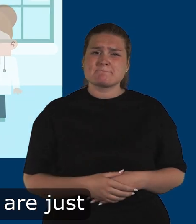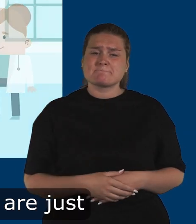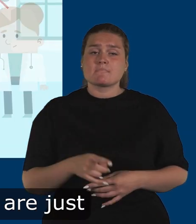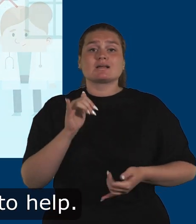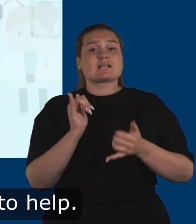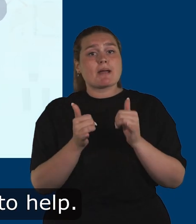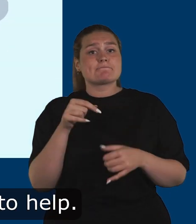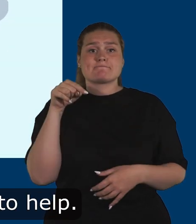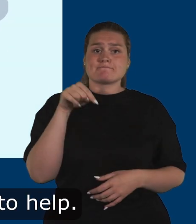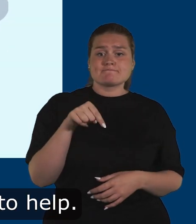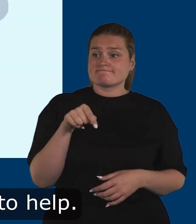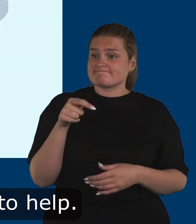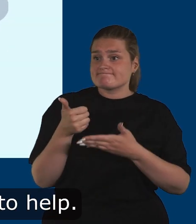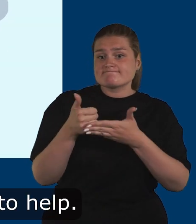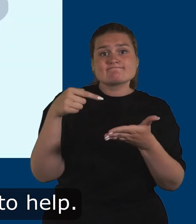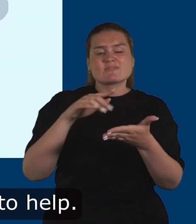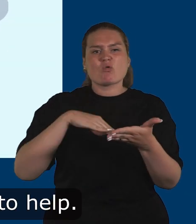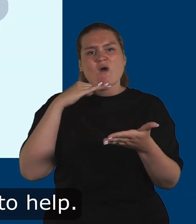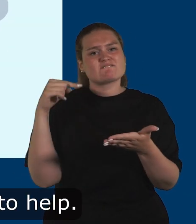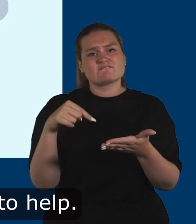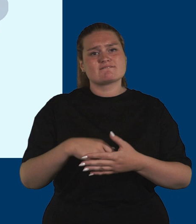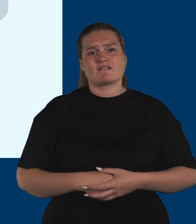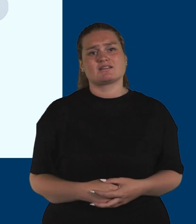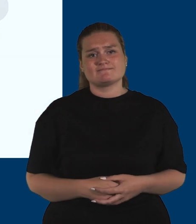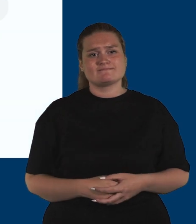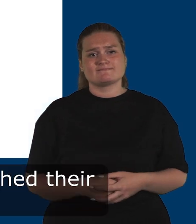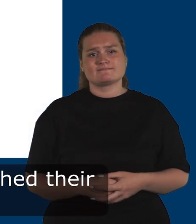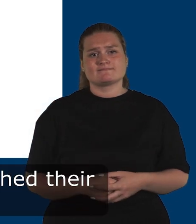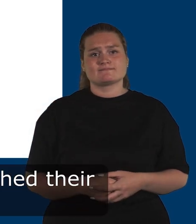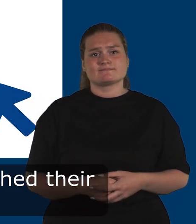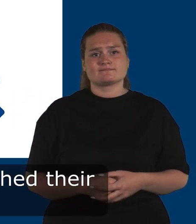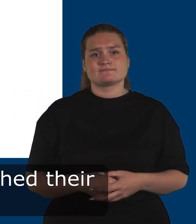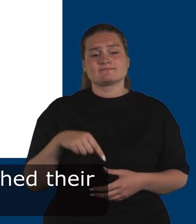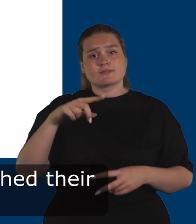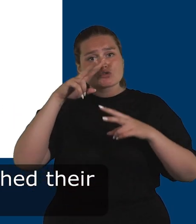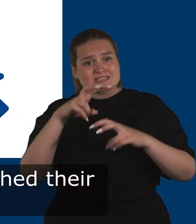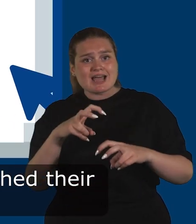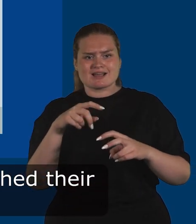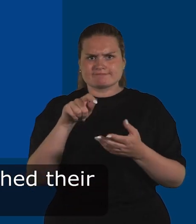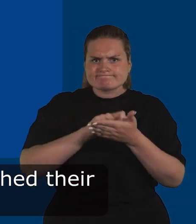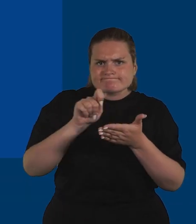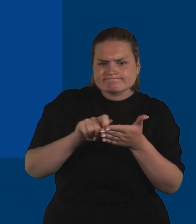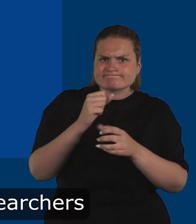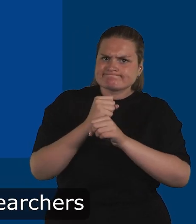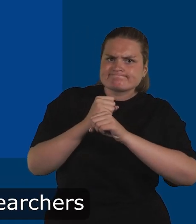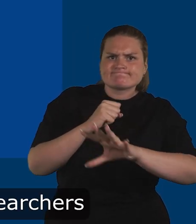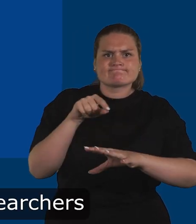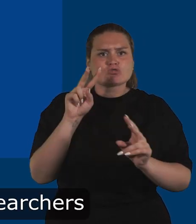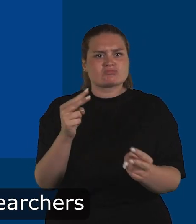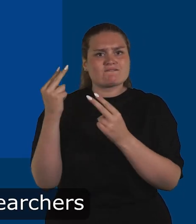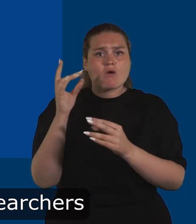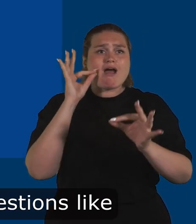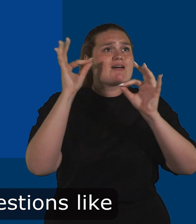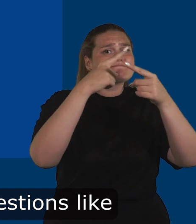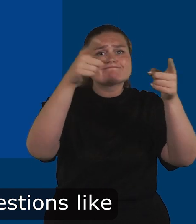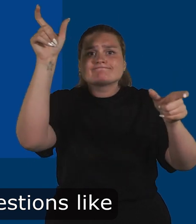sometimes there are just not enough services to help. The researchers published the review. They asked other